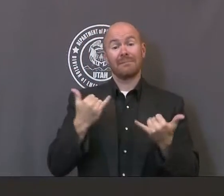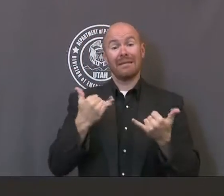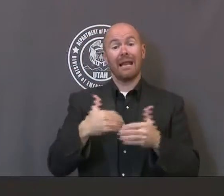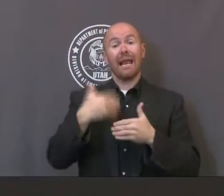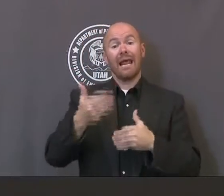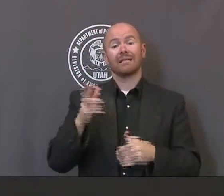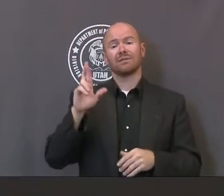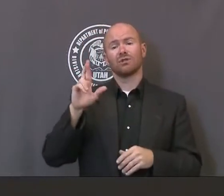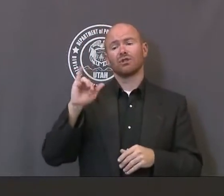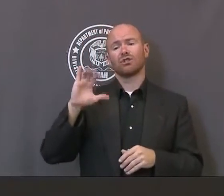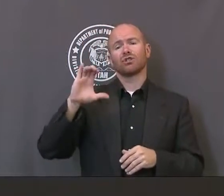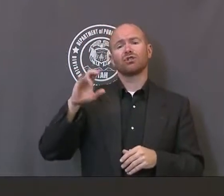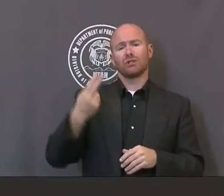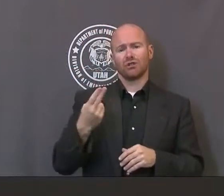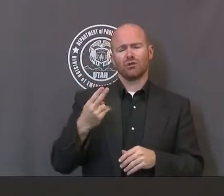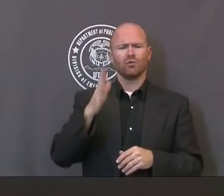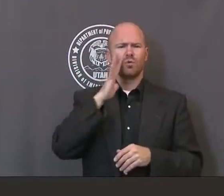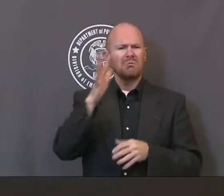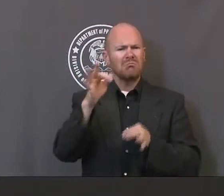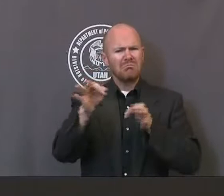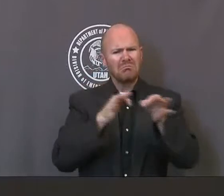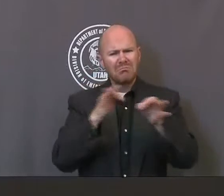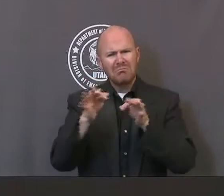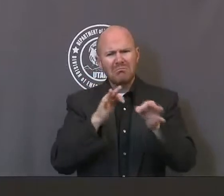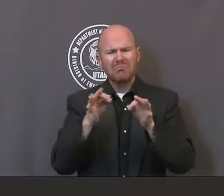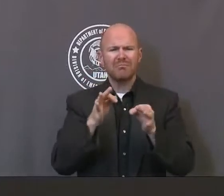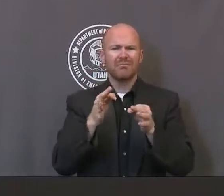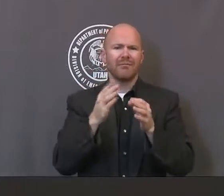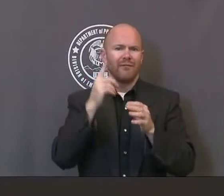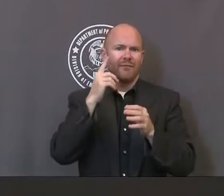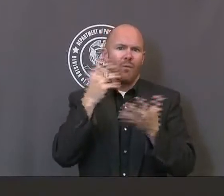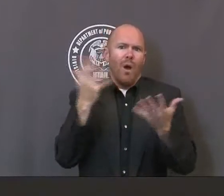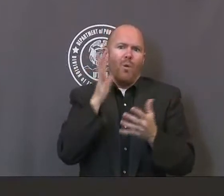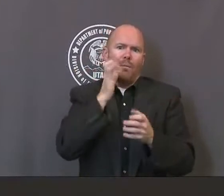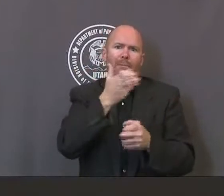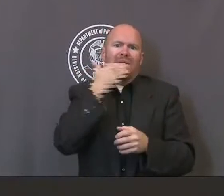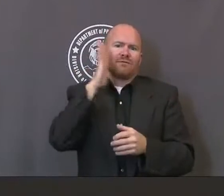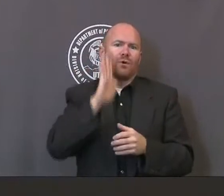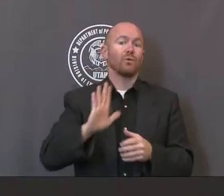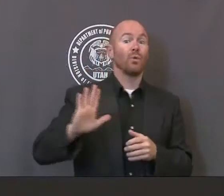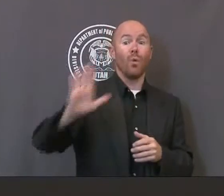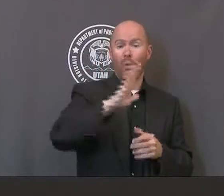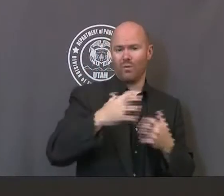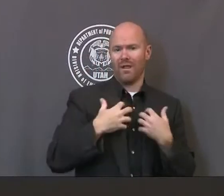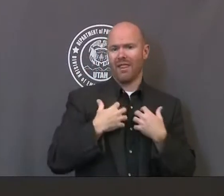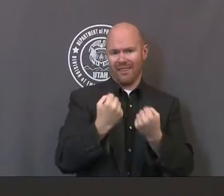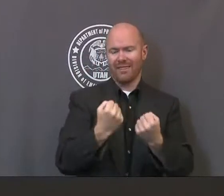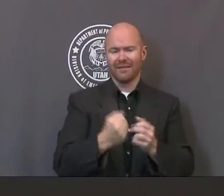results in specific public health interventions. Thank you.